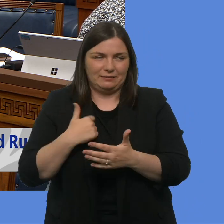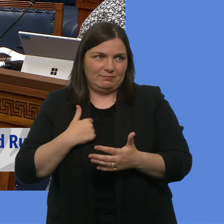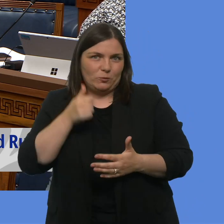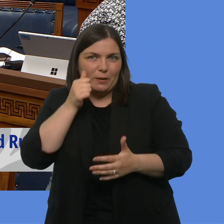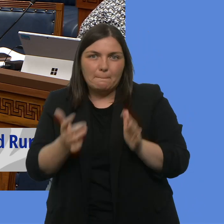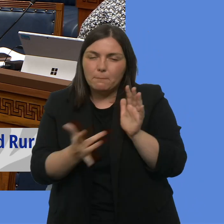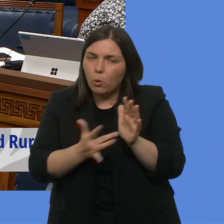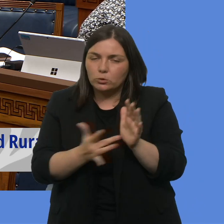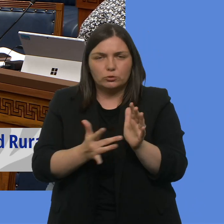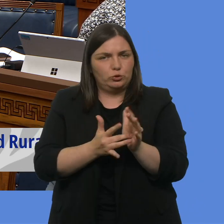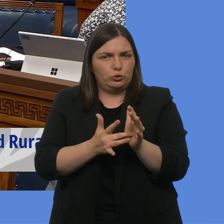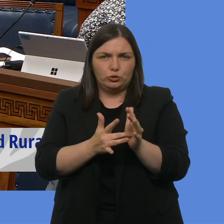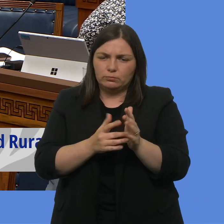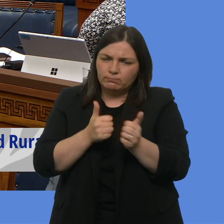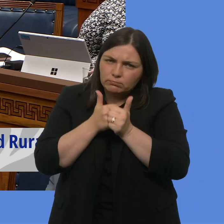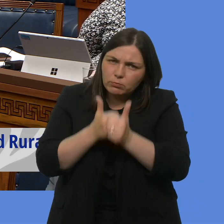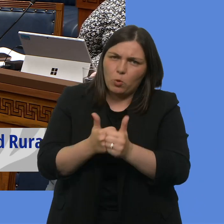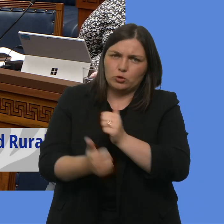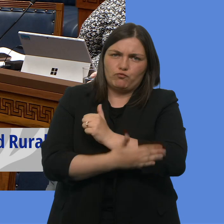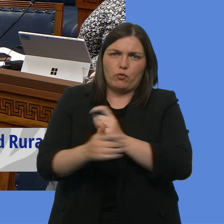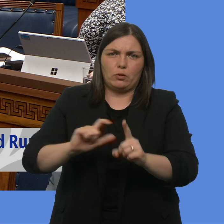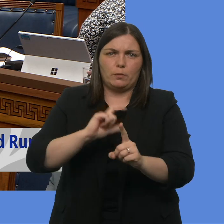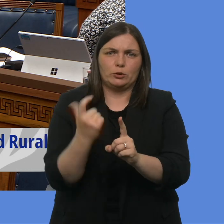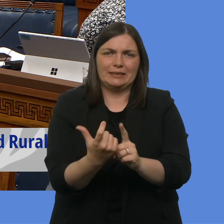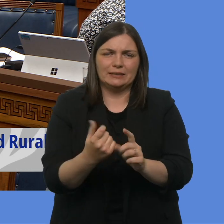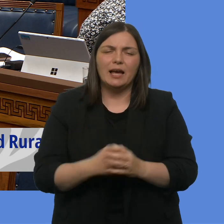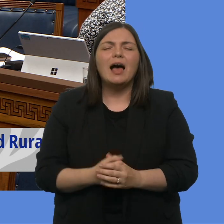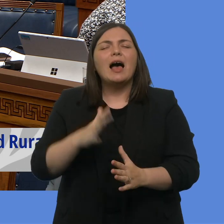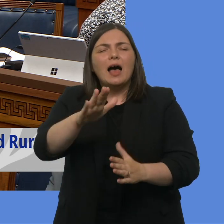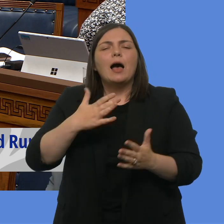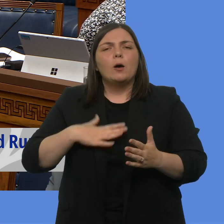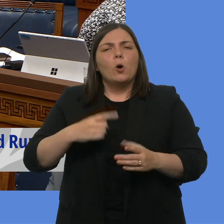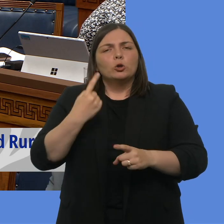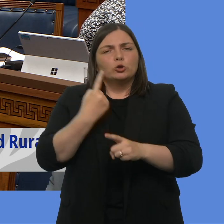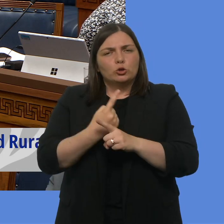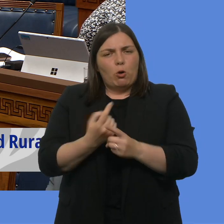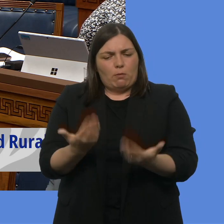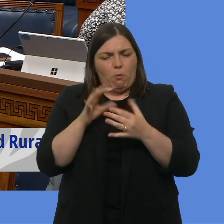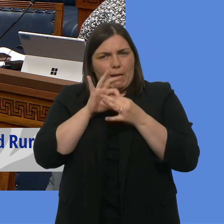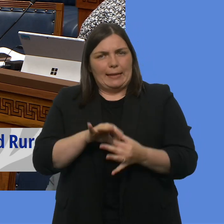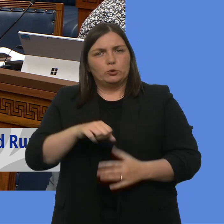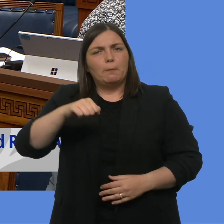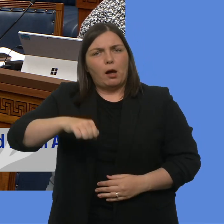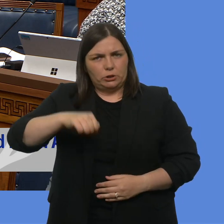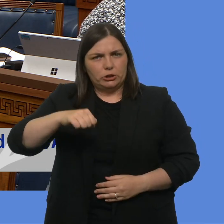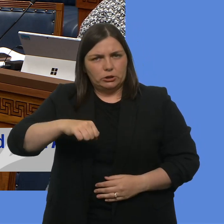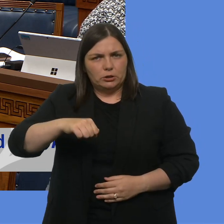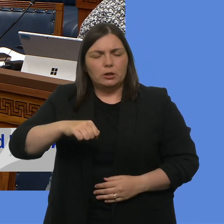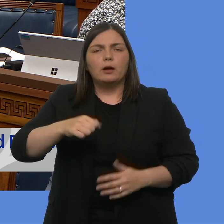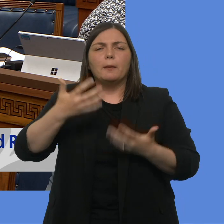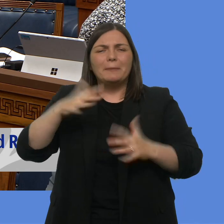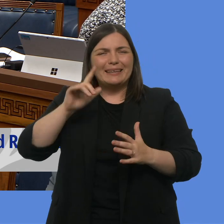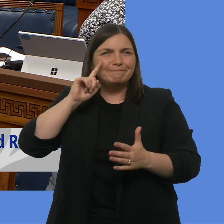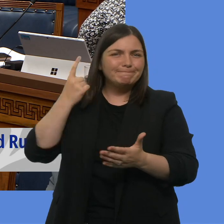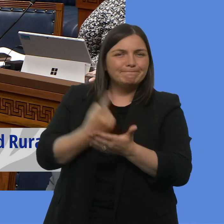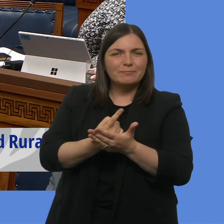and we reflect the needs of them today. I also want to speak a bit more in terms of the budget. The decision that was made for this funding for